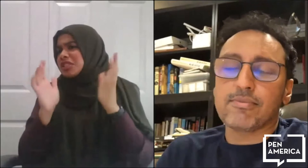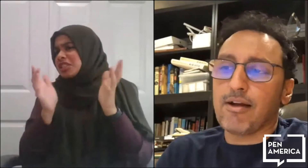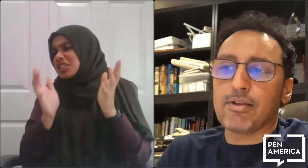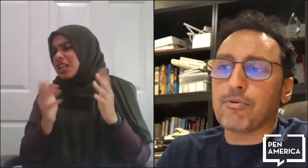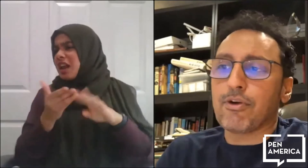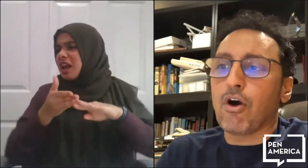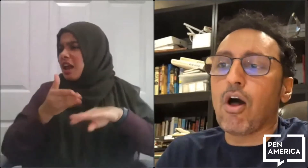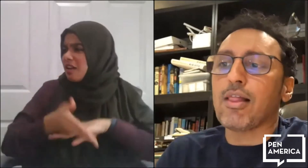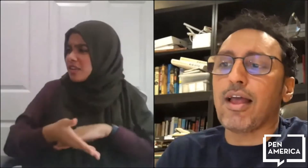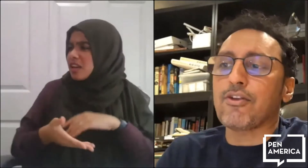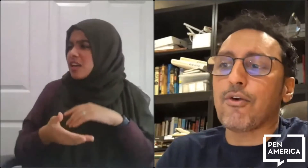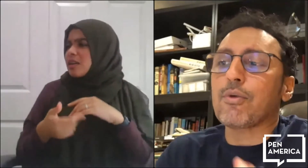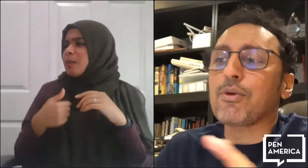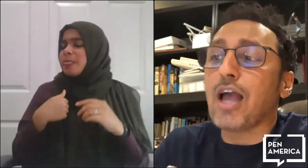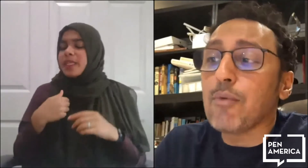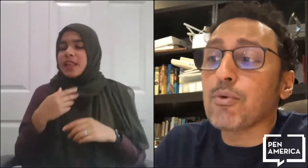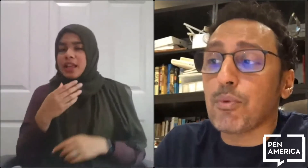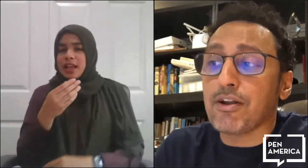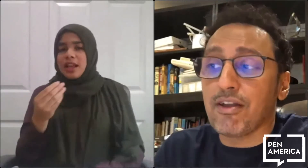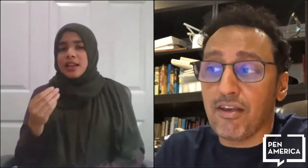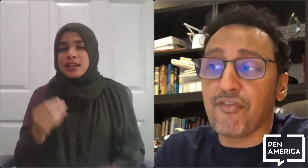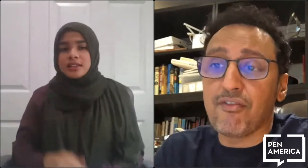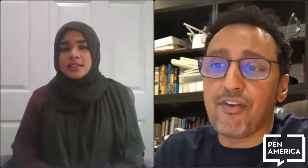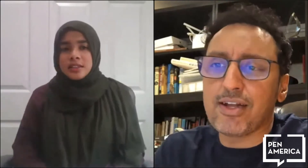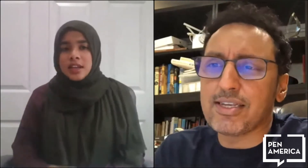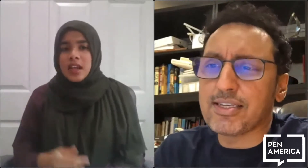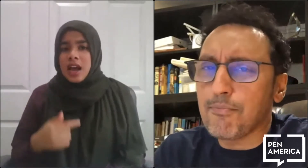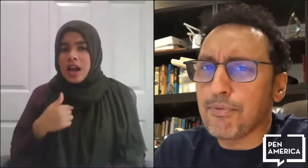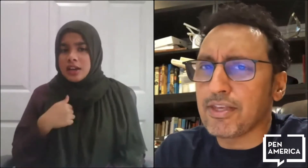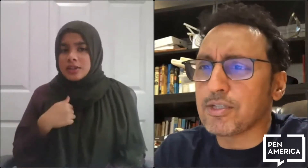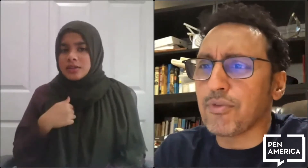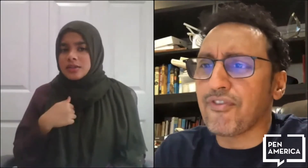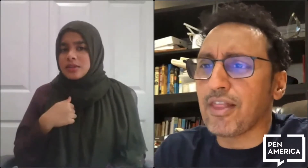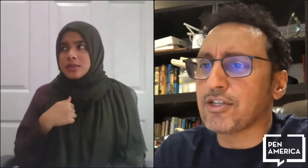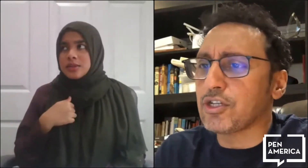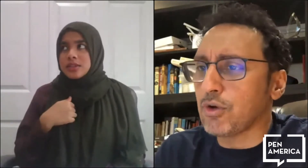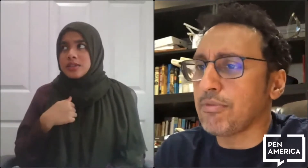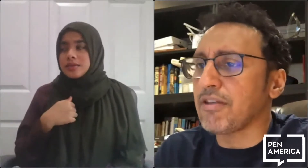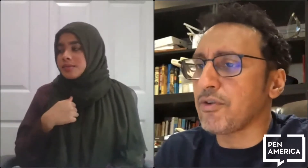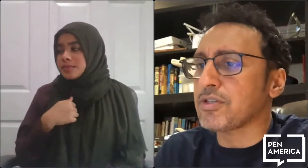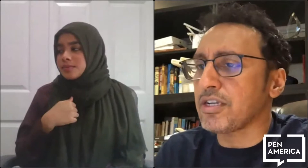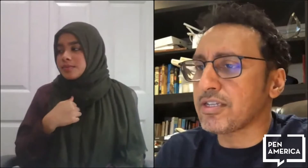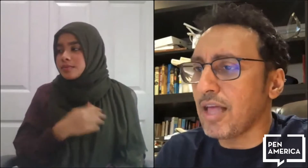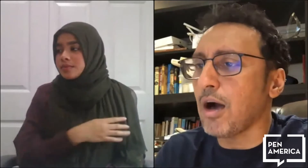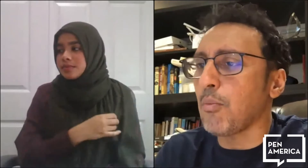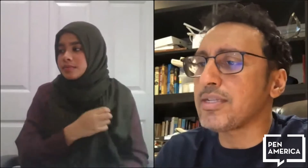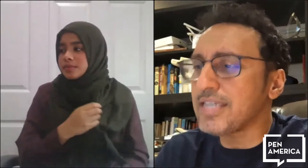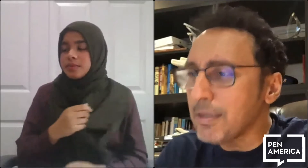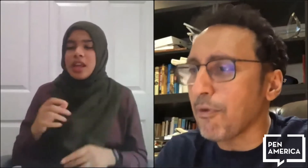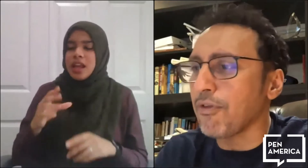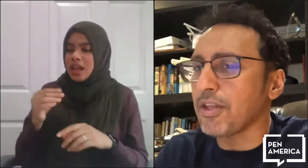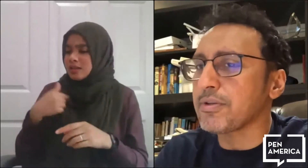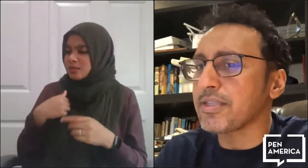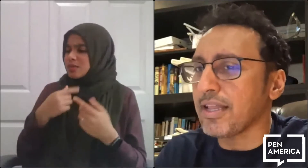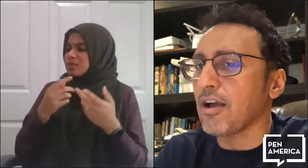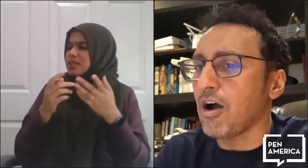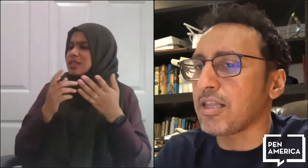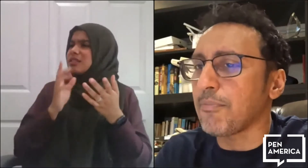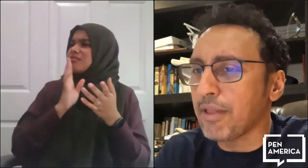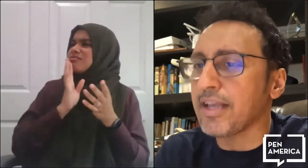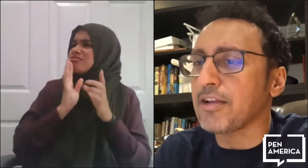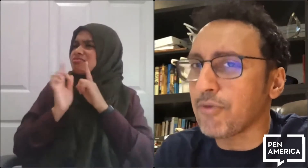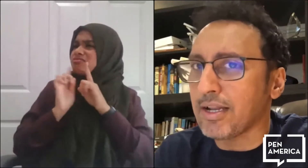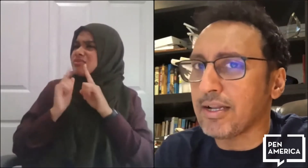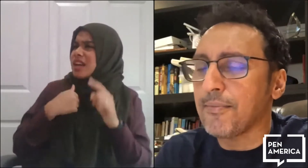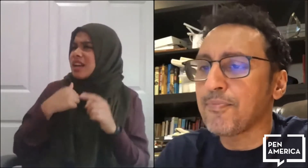encounter I doubt he would recall, and during which I would wonder if, in fact, his sympathies with Fallaci's troubling views on Islam were deeper than he was letting on